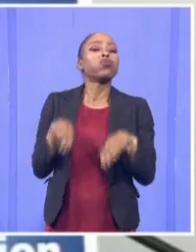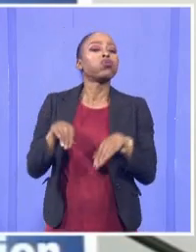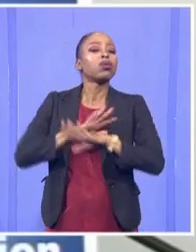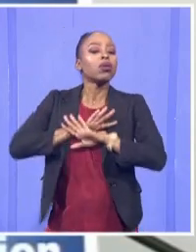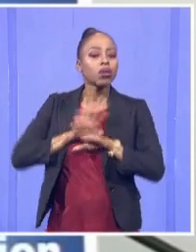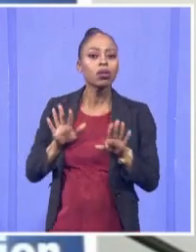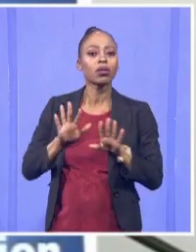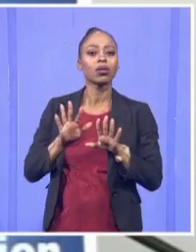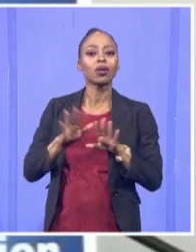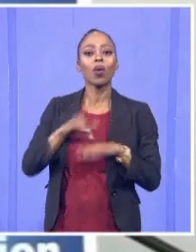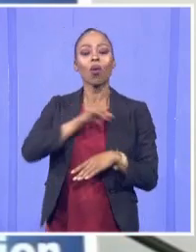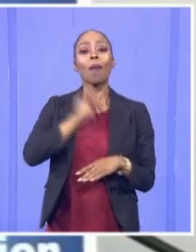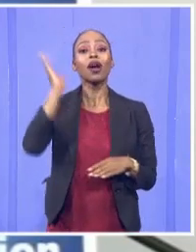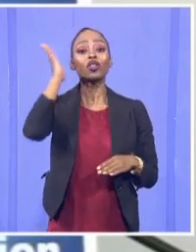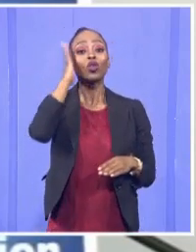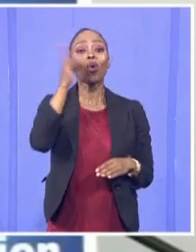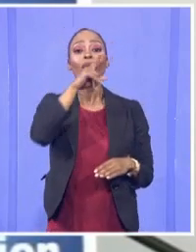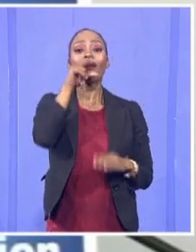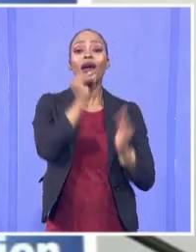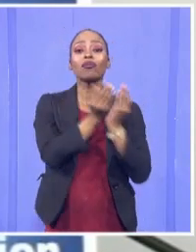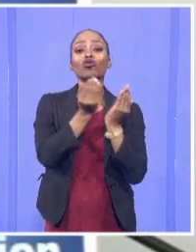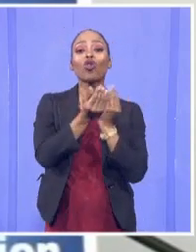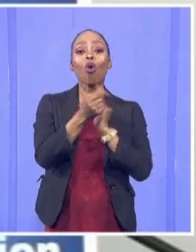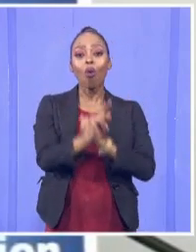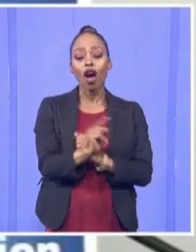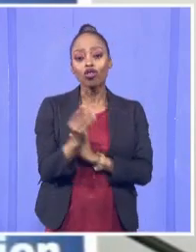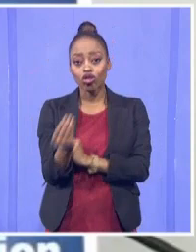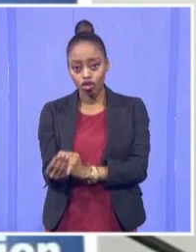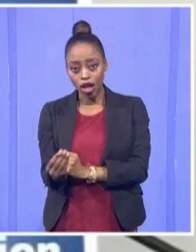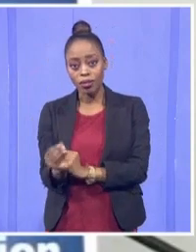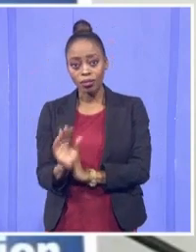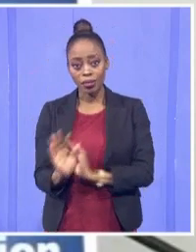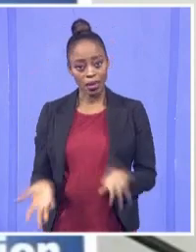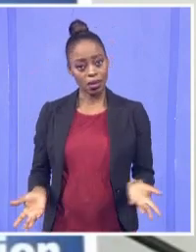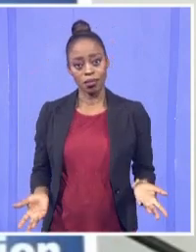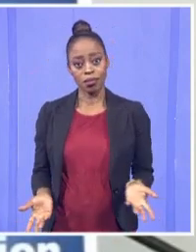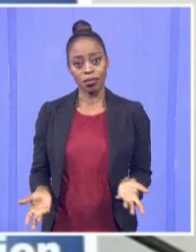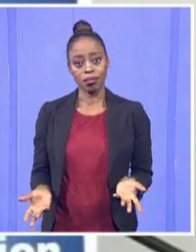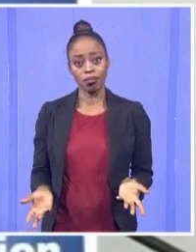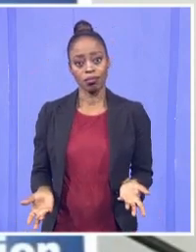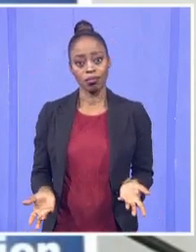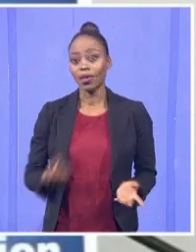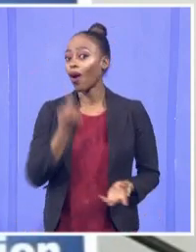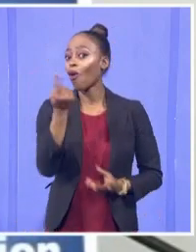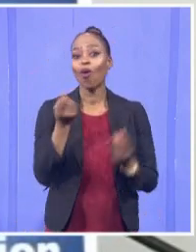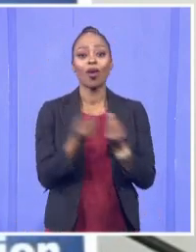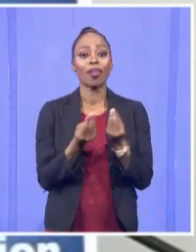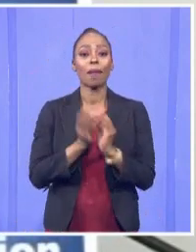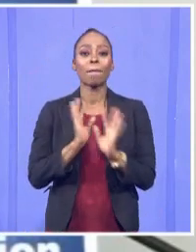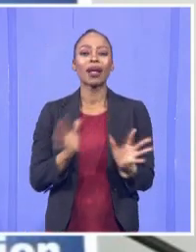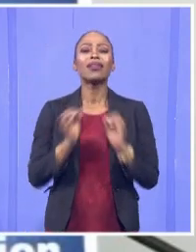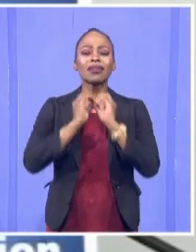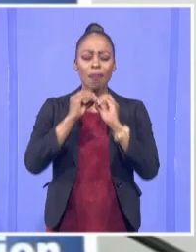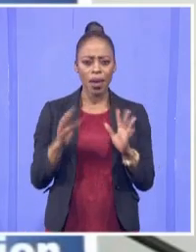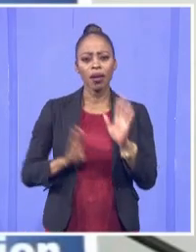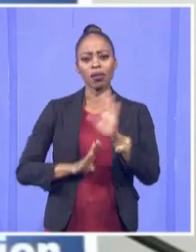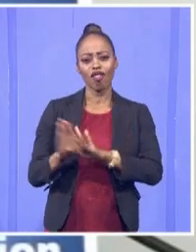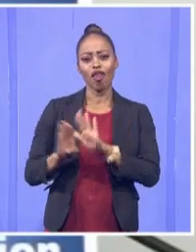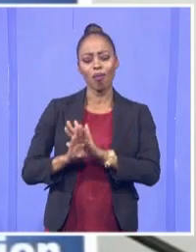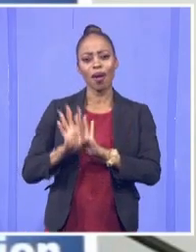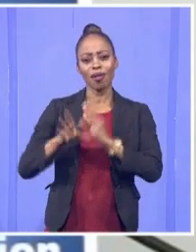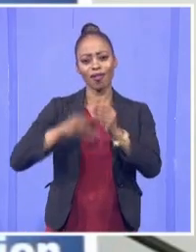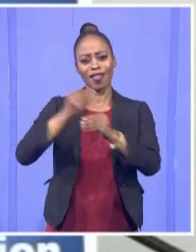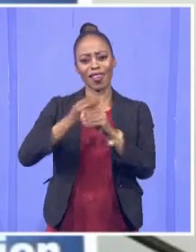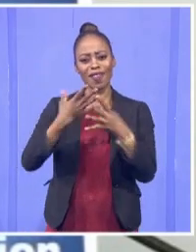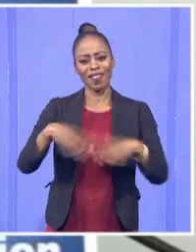You just have to know the name of the school where your child has been placed. That's the only thing, and that's the major improvement that we've put